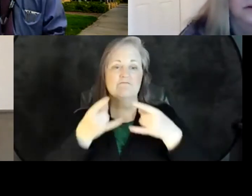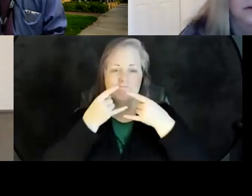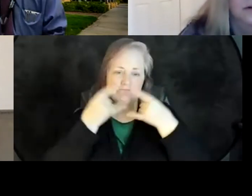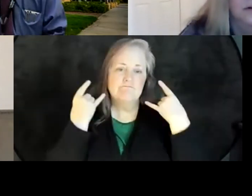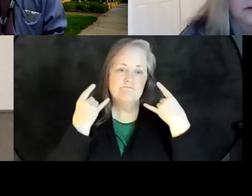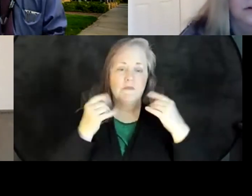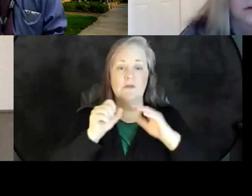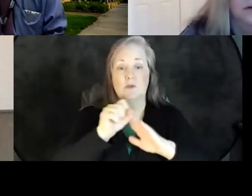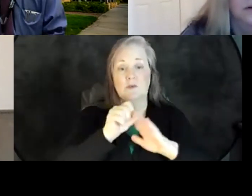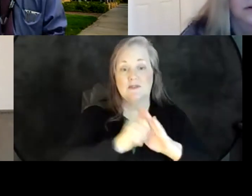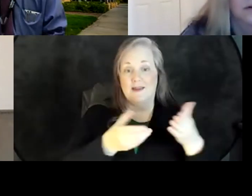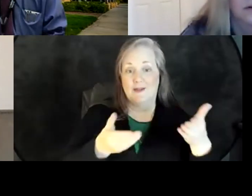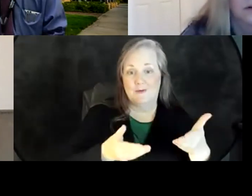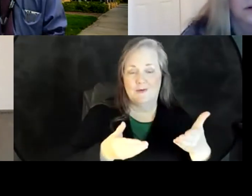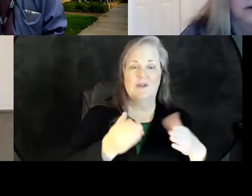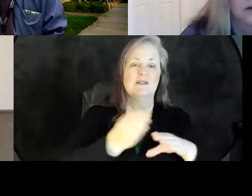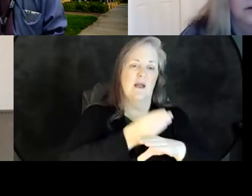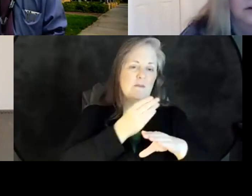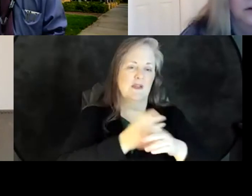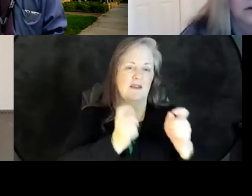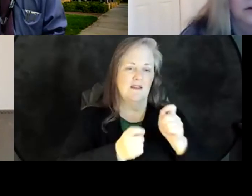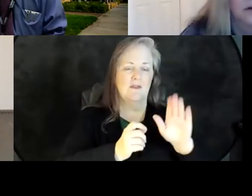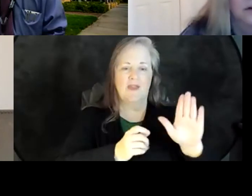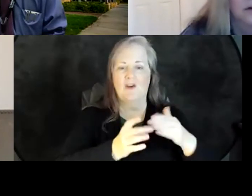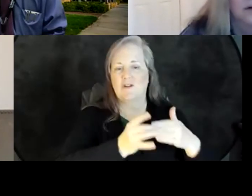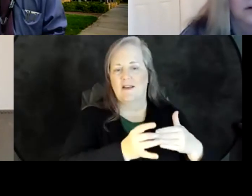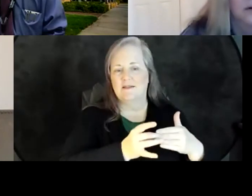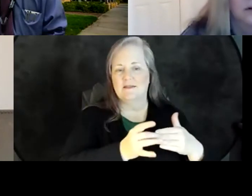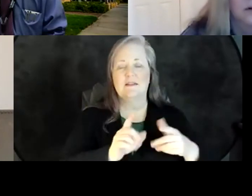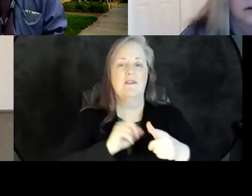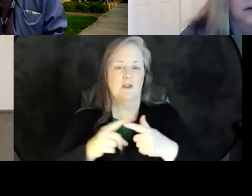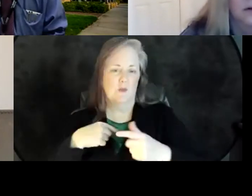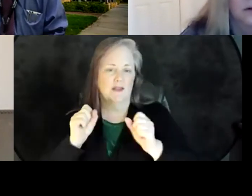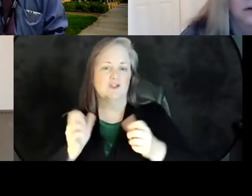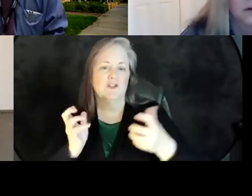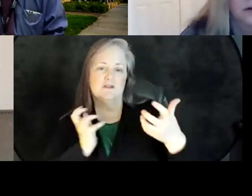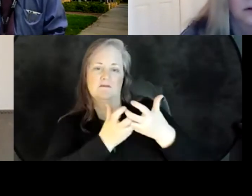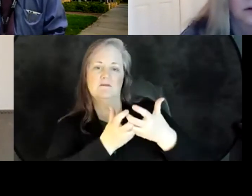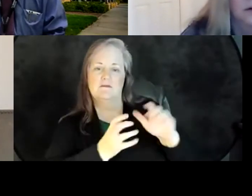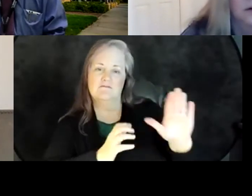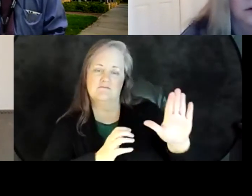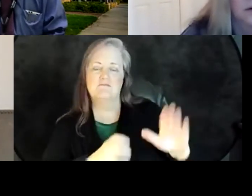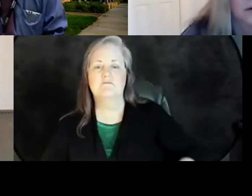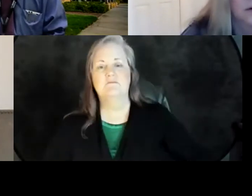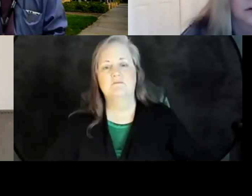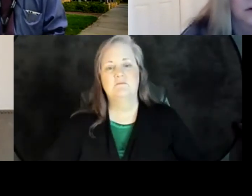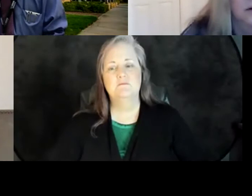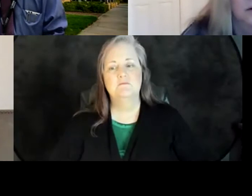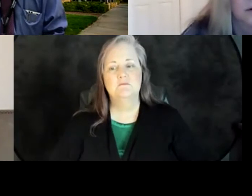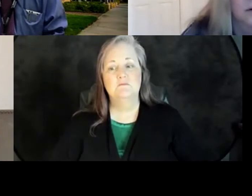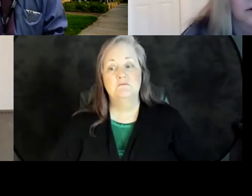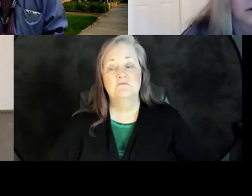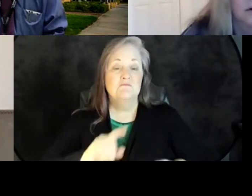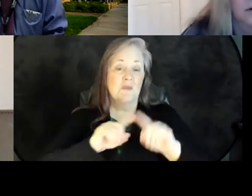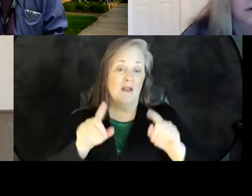is still in the process of updating their guidance, and then we'll be able to change our guidance as well. But as Dr.